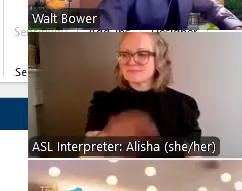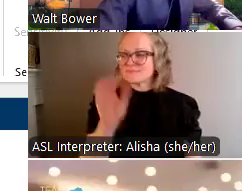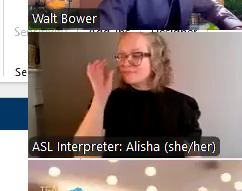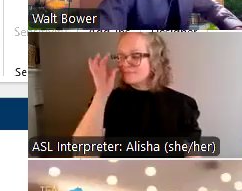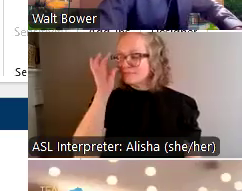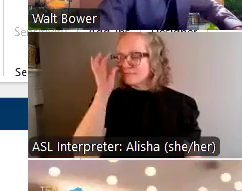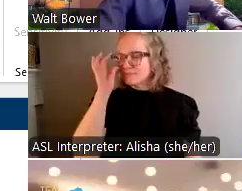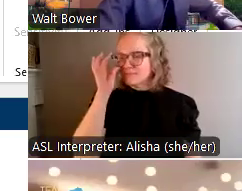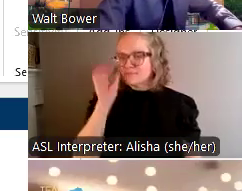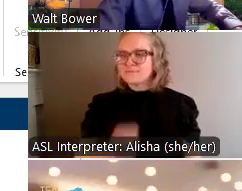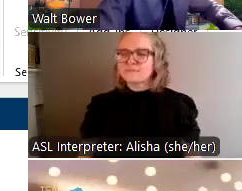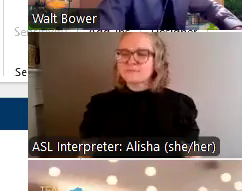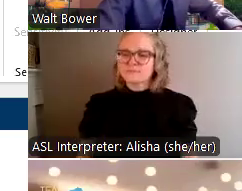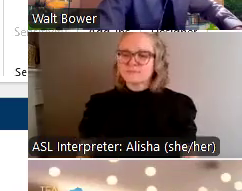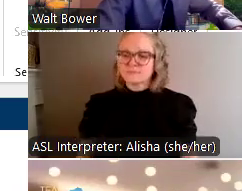Let's see.